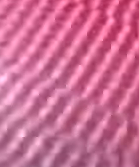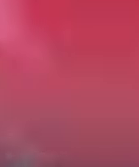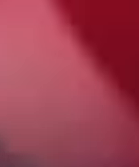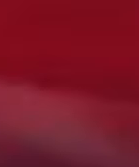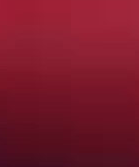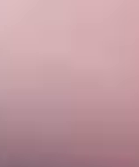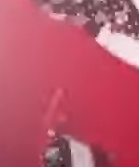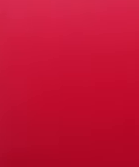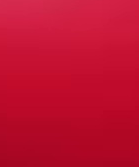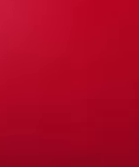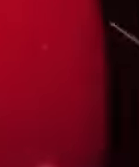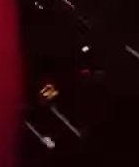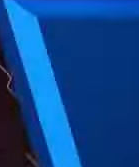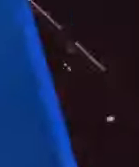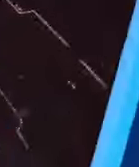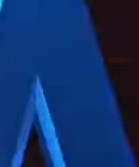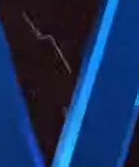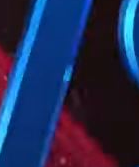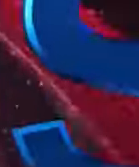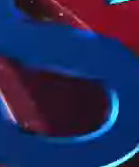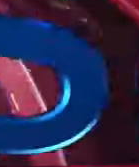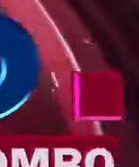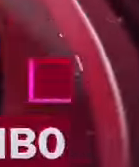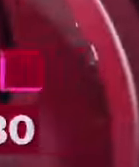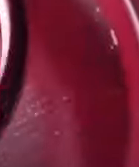from the National News Studio, Sri Lanka.